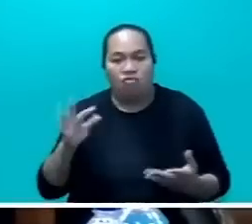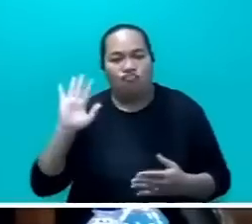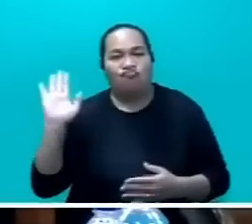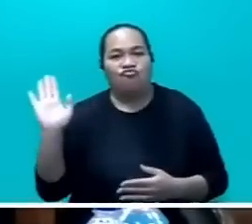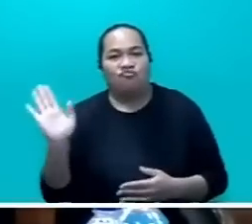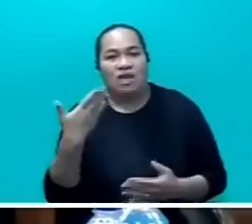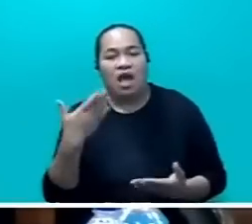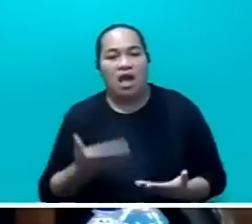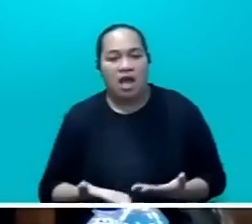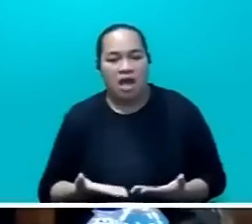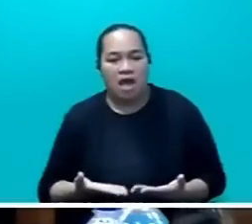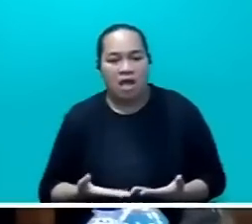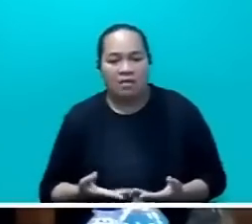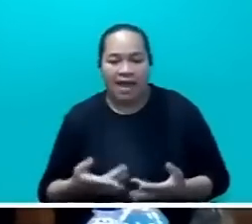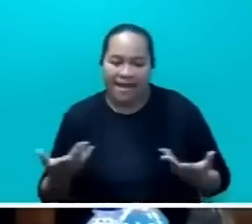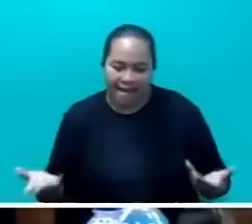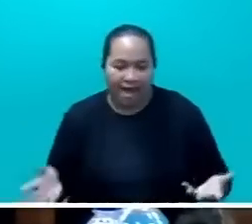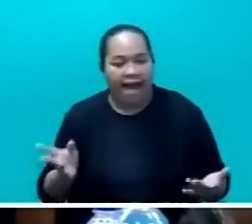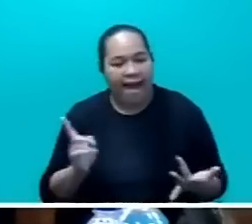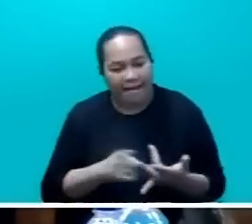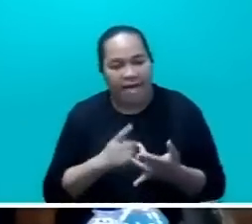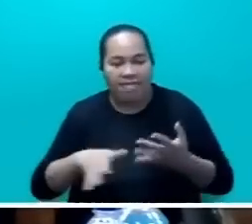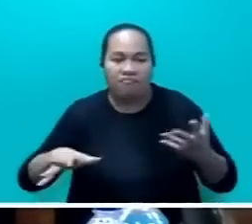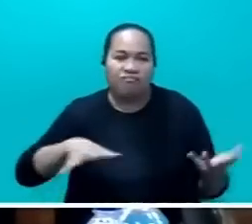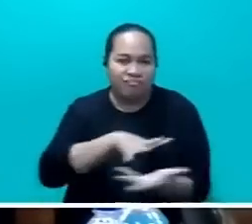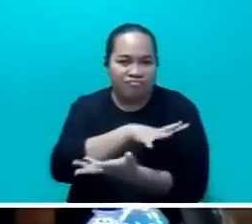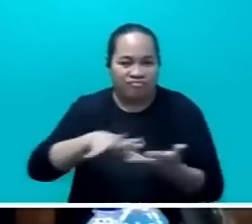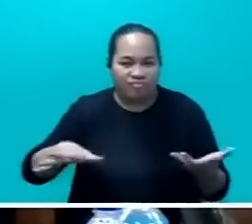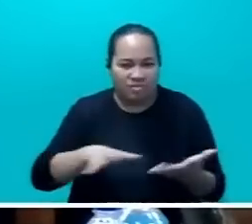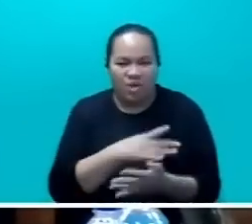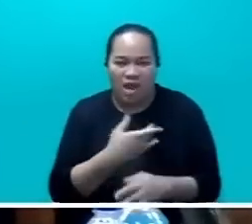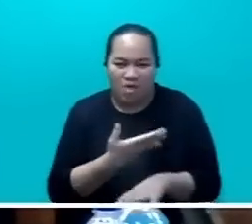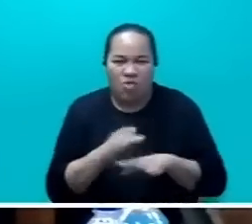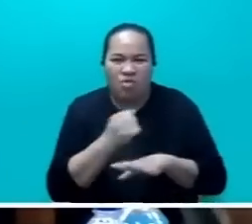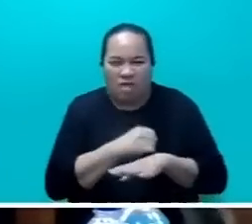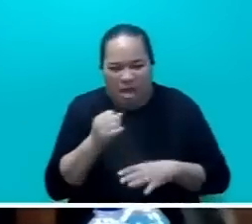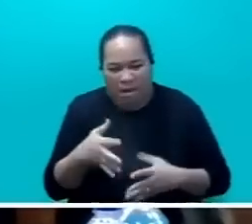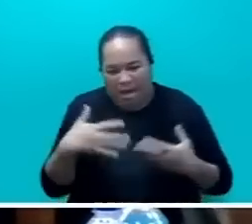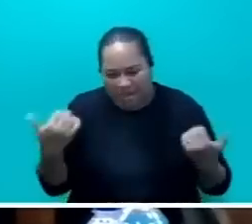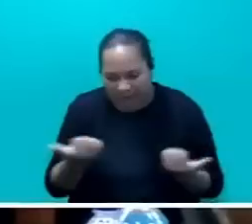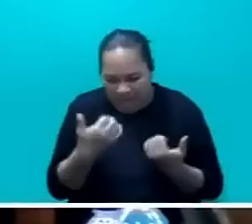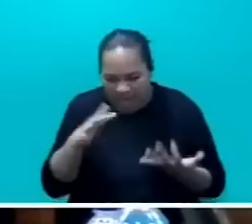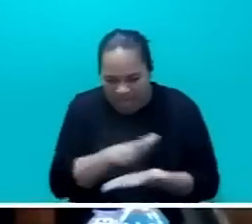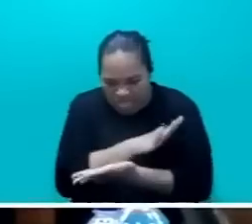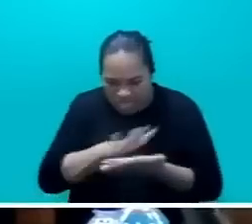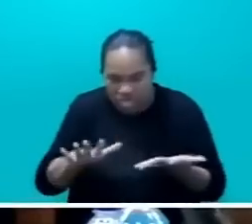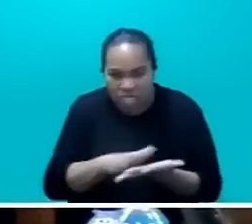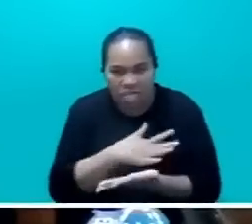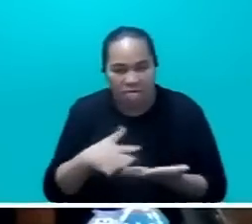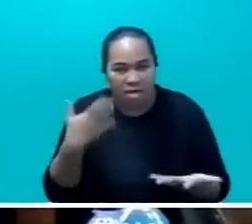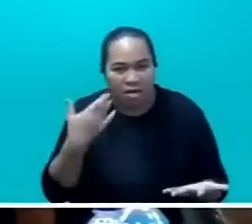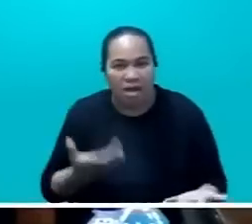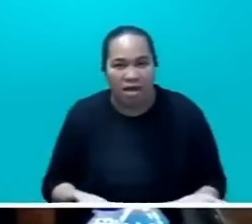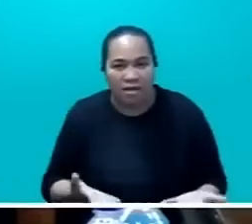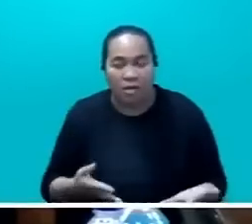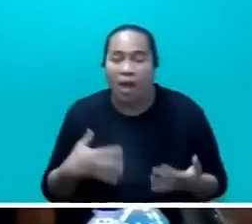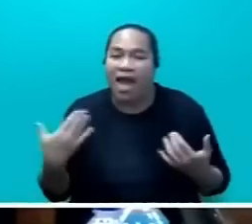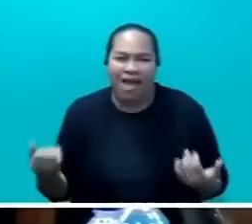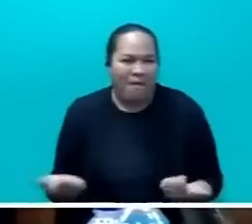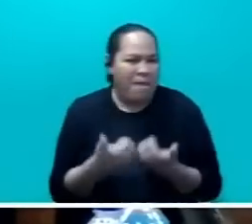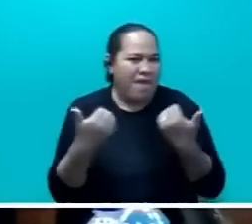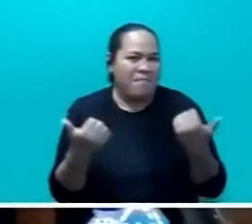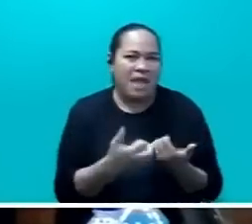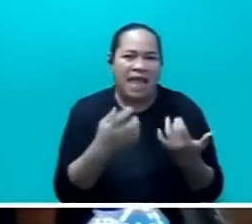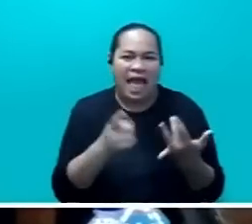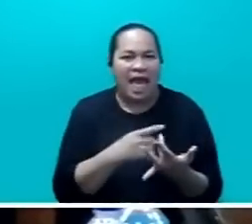Mr. Speaker, in another mess that we are dealing with as a new government. And amongst the many that